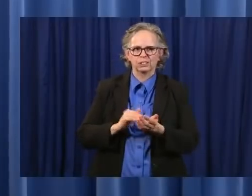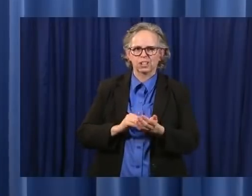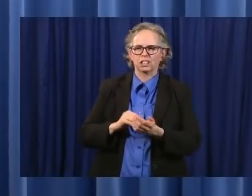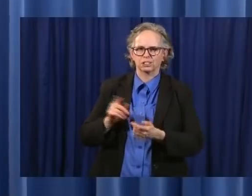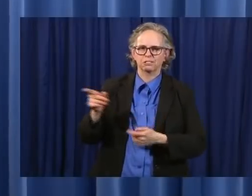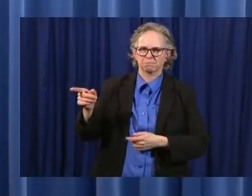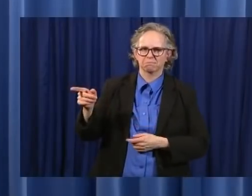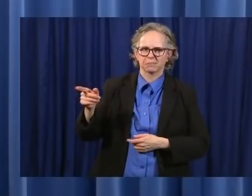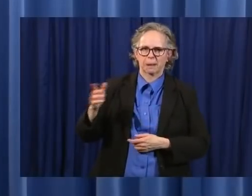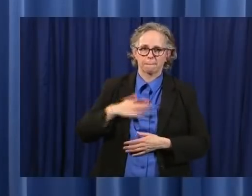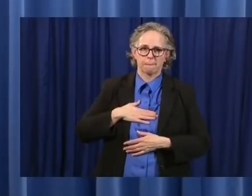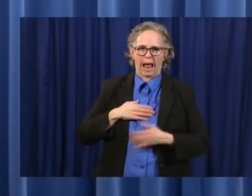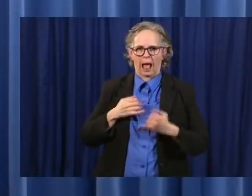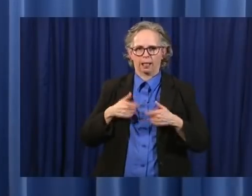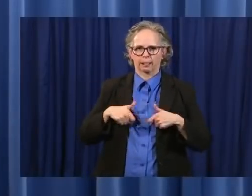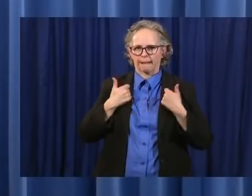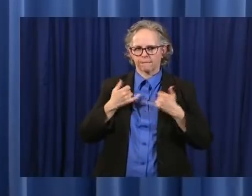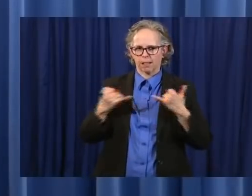she can answer it. But